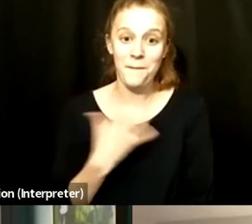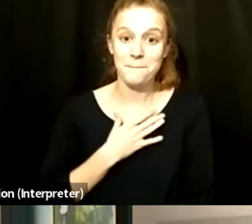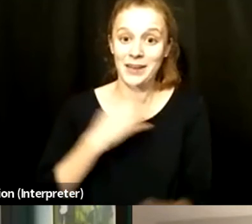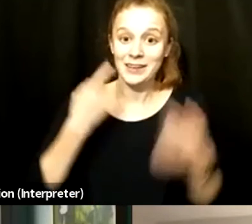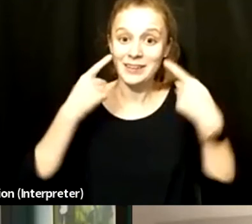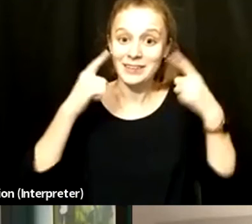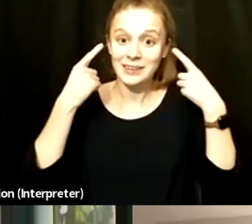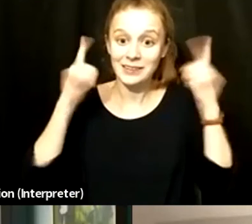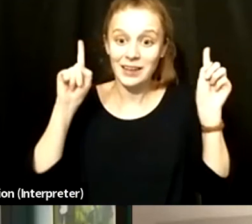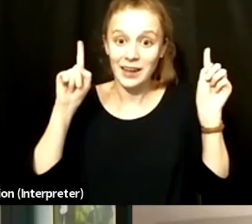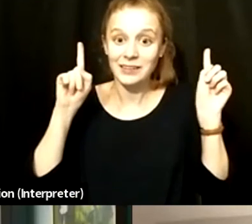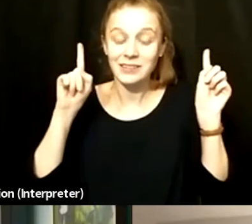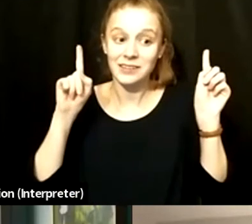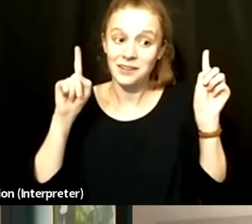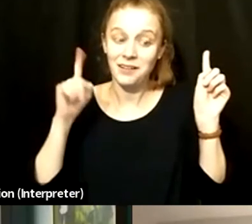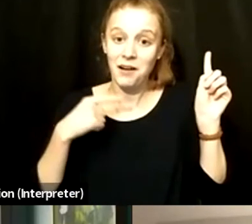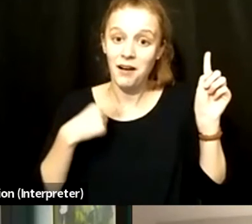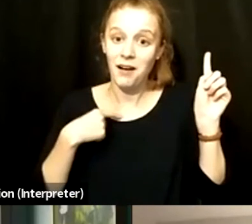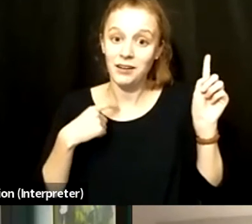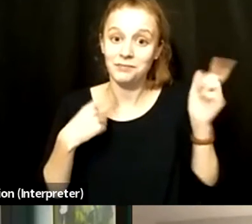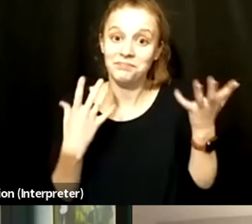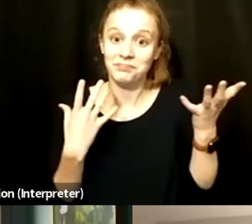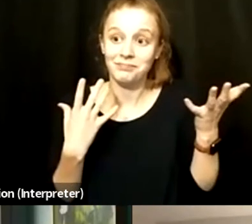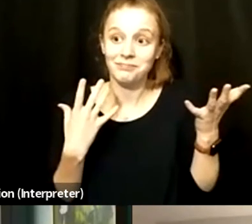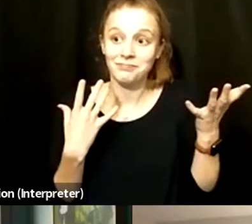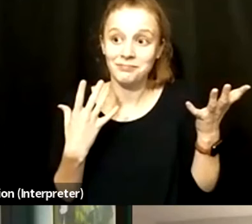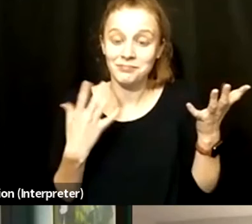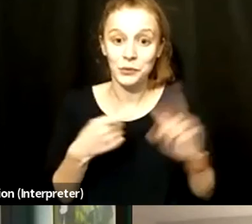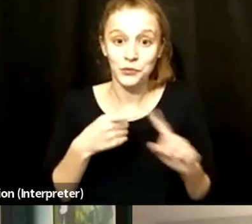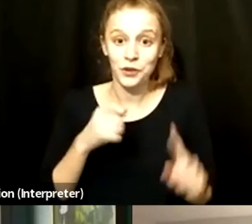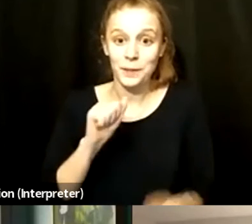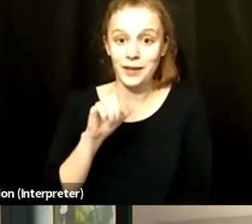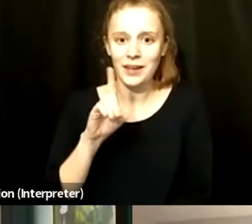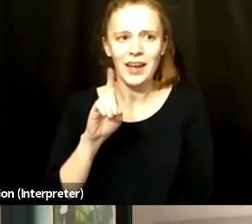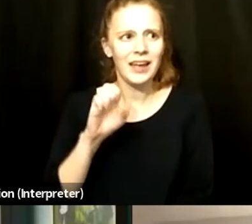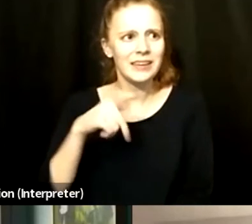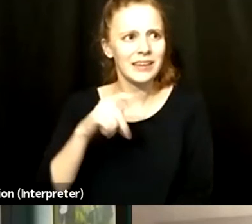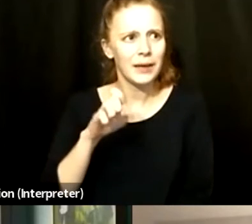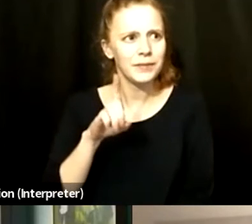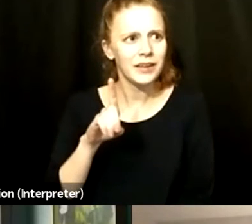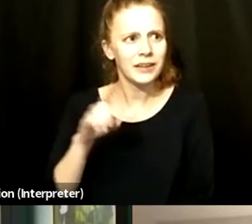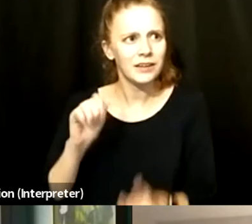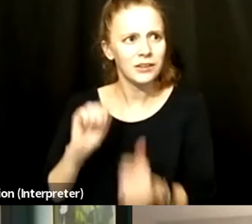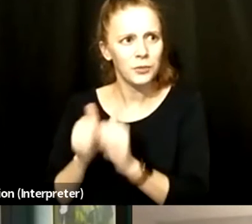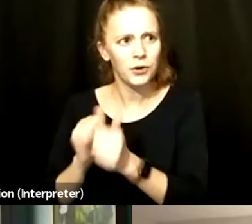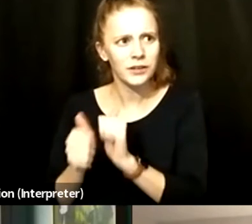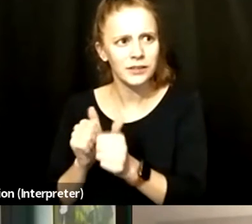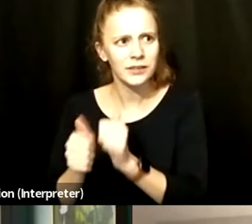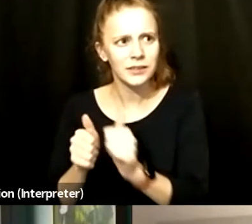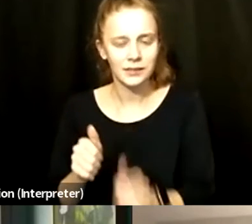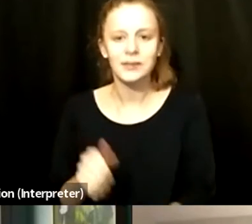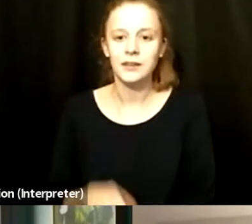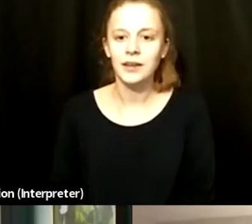being in adaptive sports, and I think it helped me learn how to plan my life and how to push